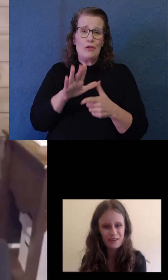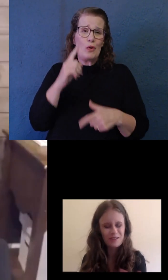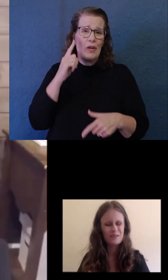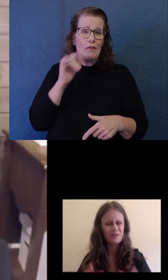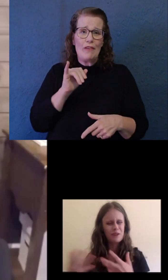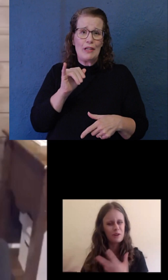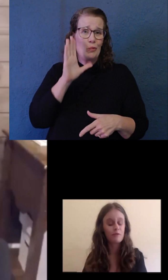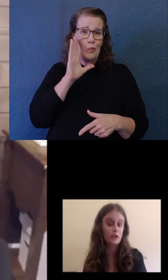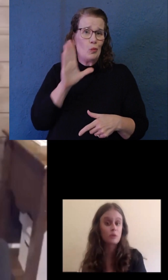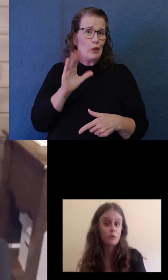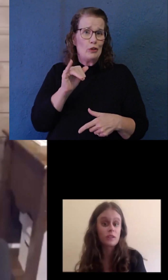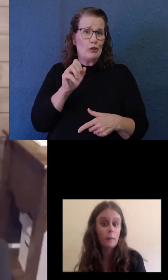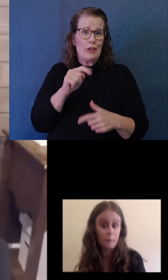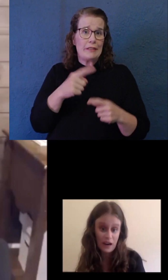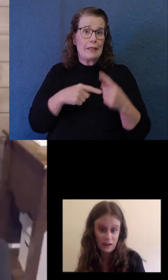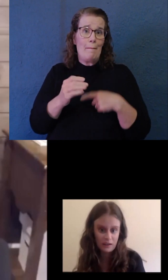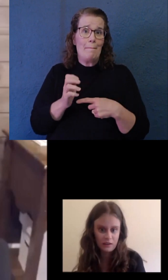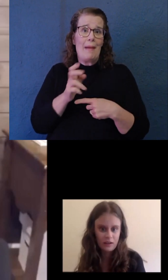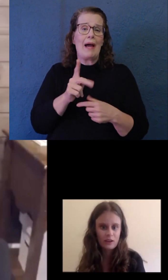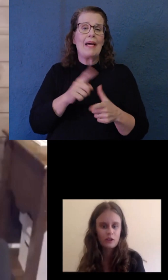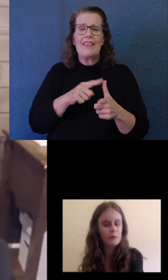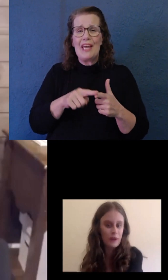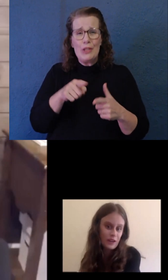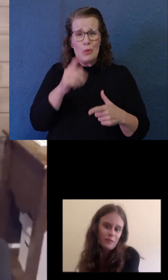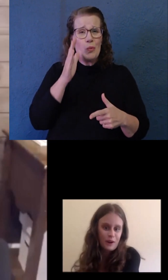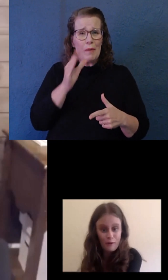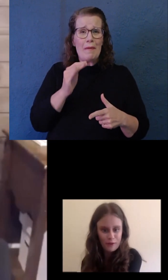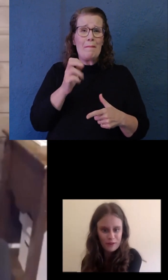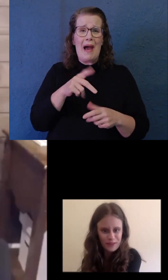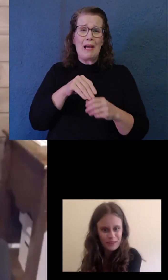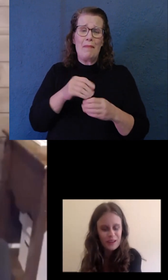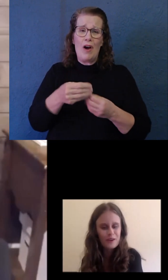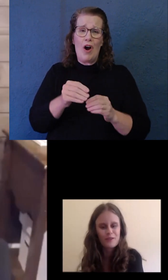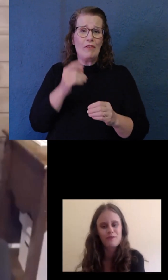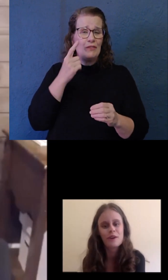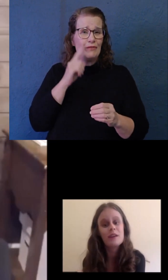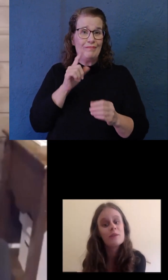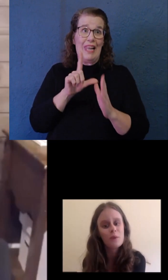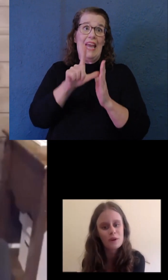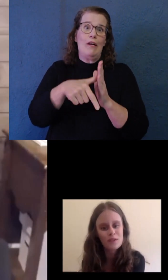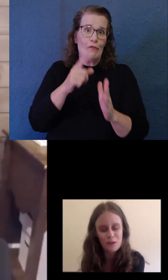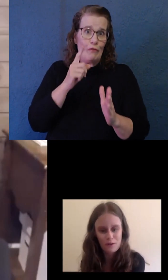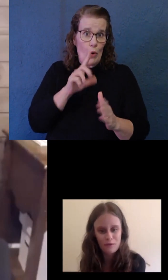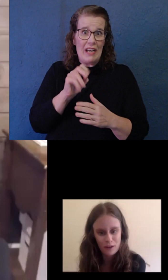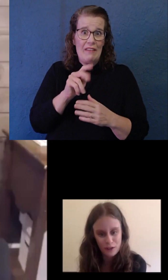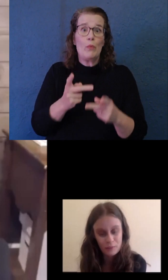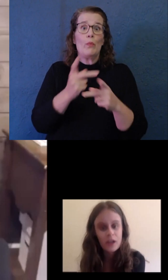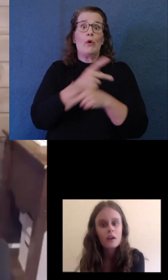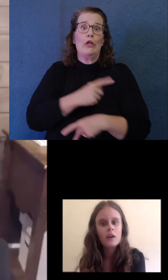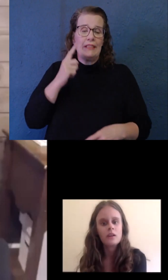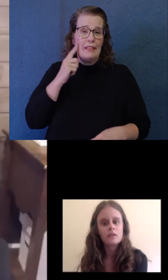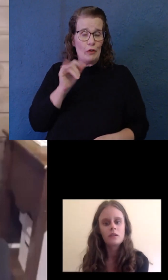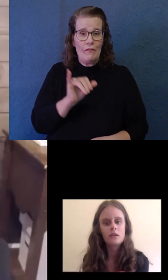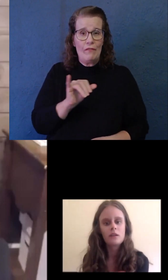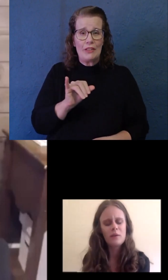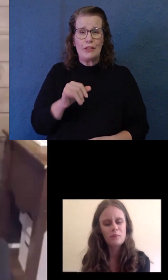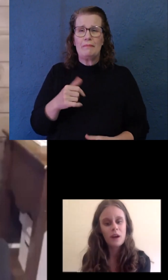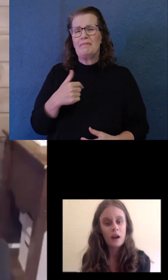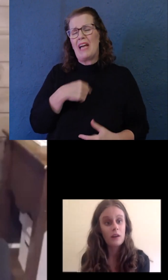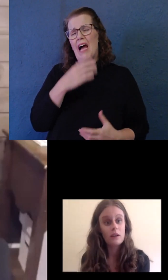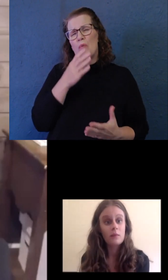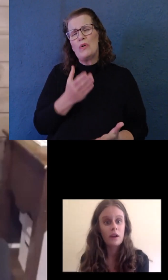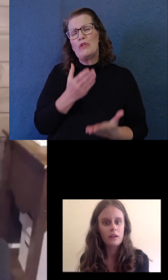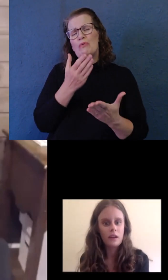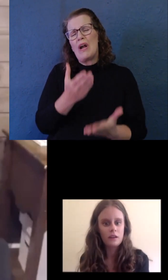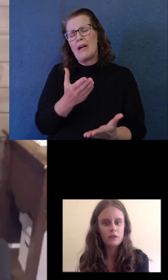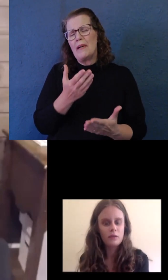that the ear infection would just come back, and you'd be back in my office later for an even worse ear infection. So